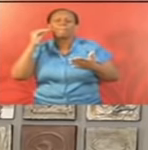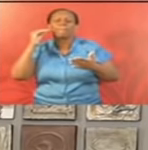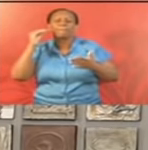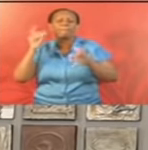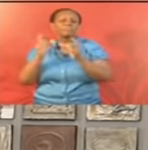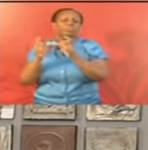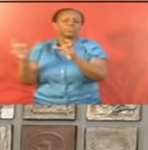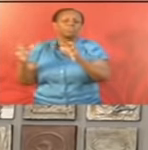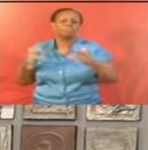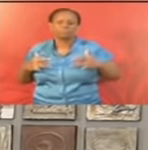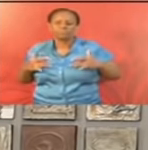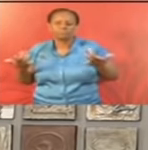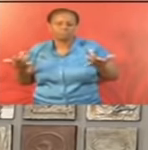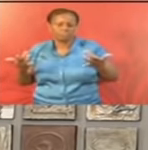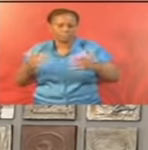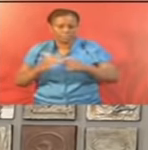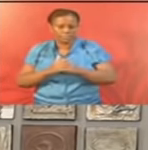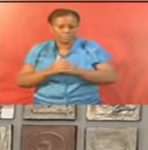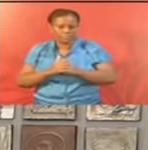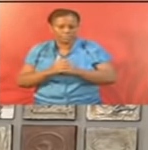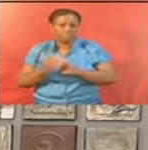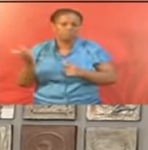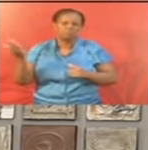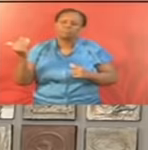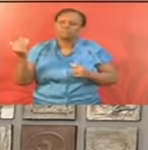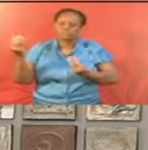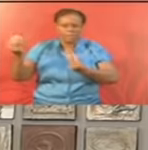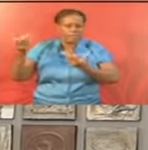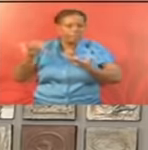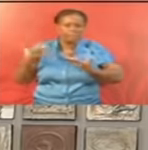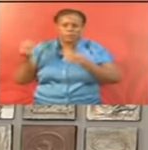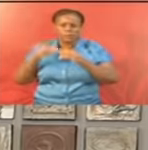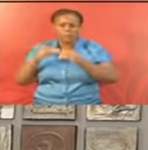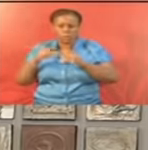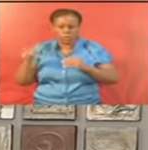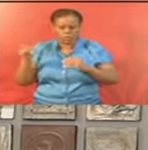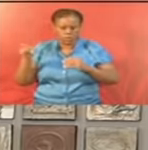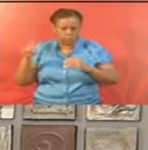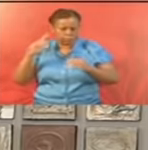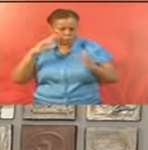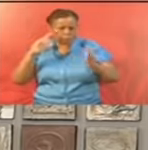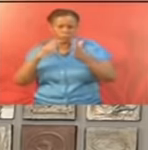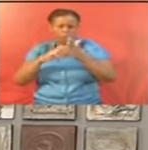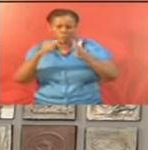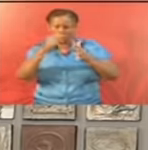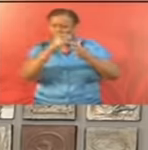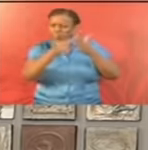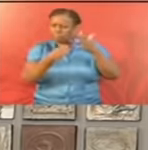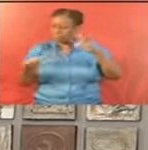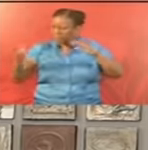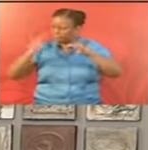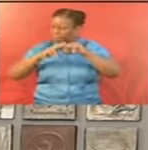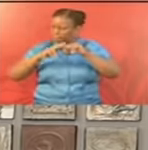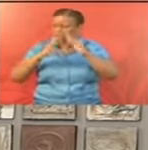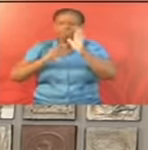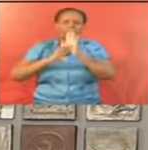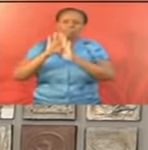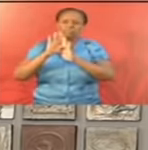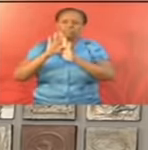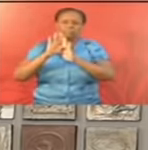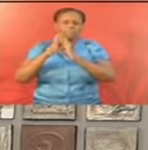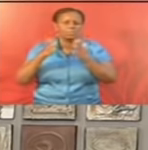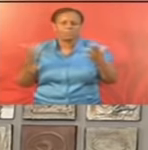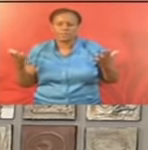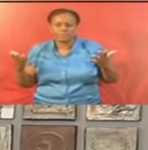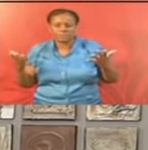calls to verify whether symptoms have been developed. Home isolation, which is the process that applies